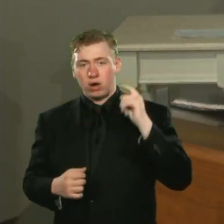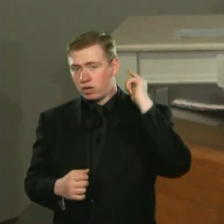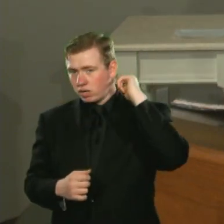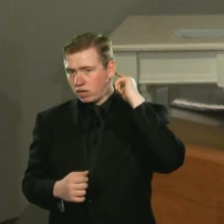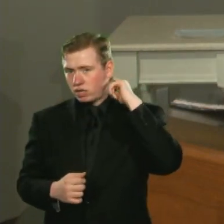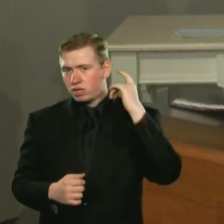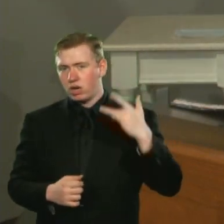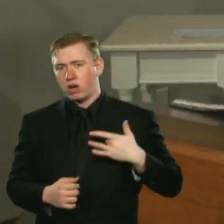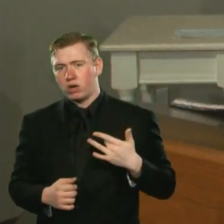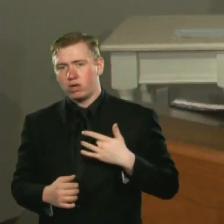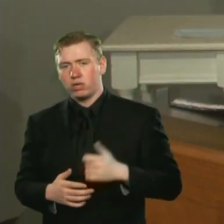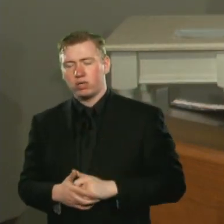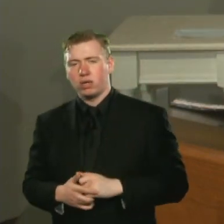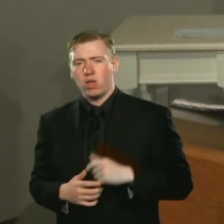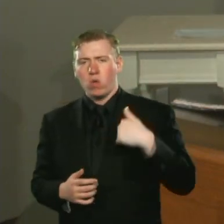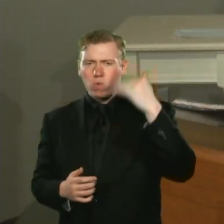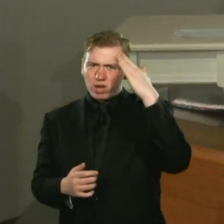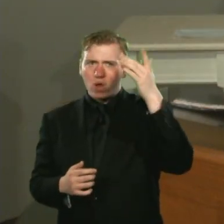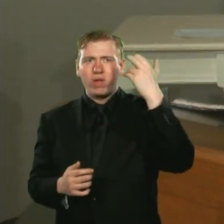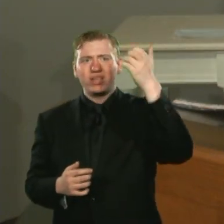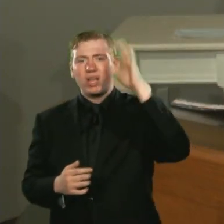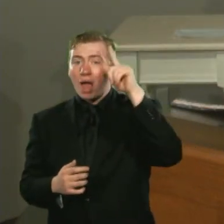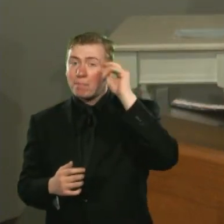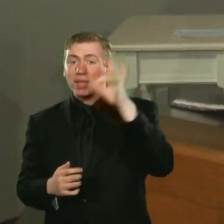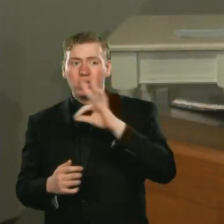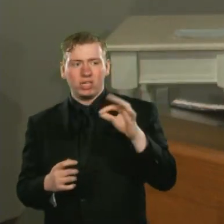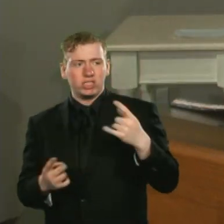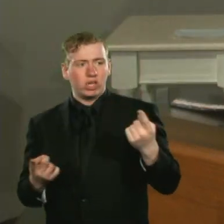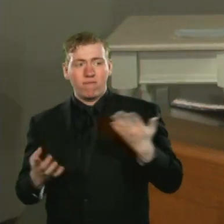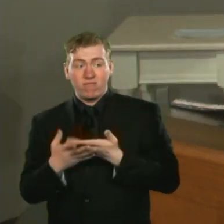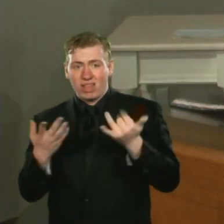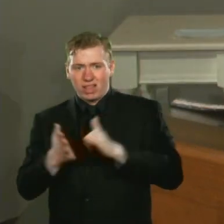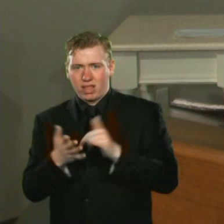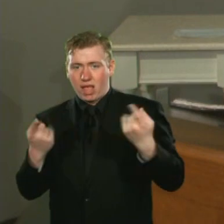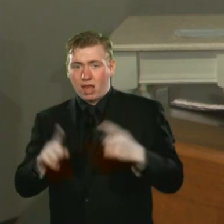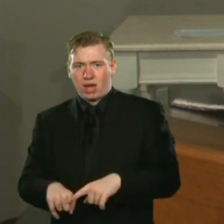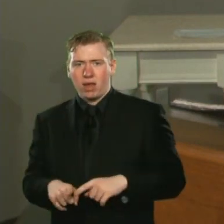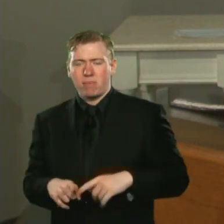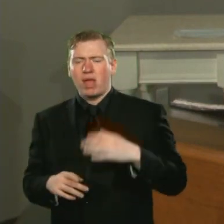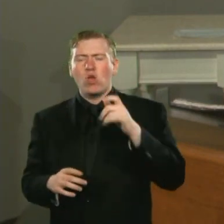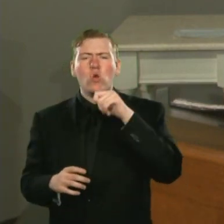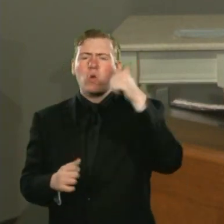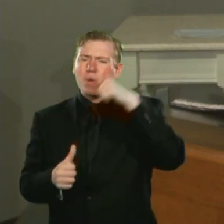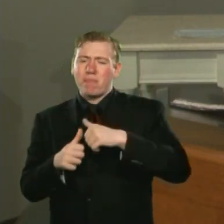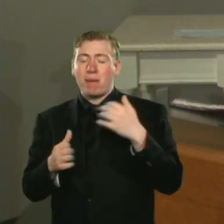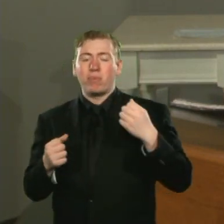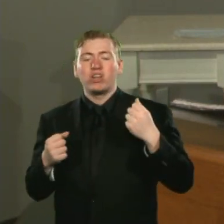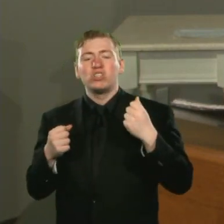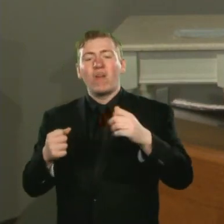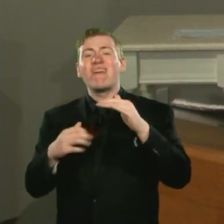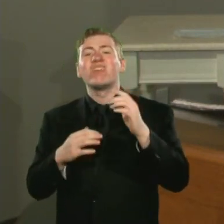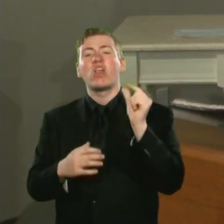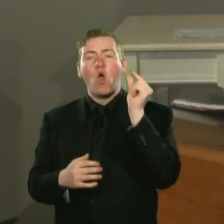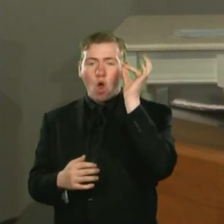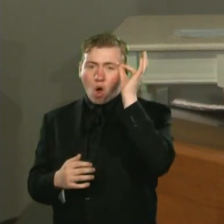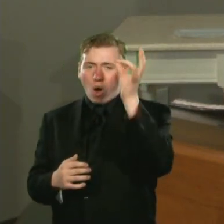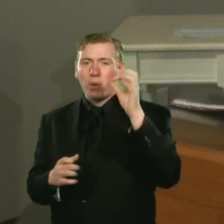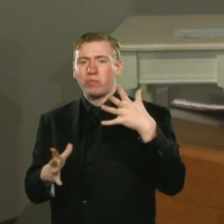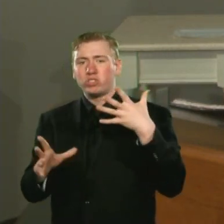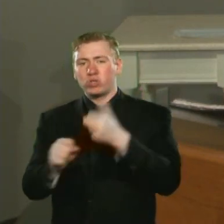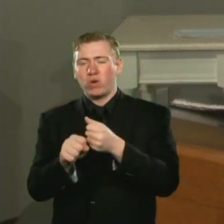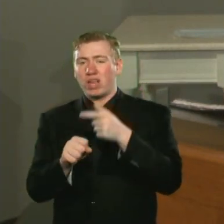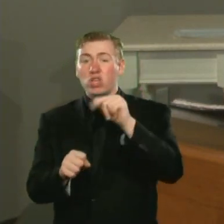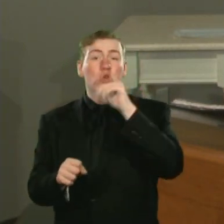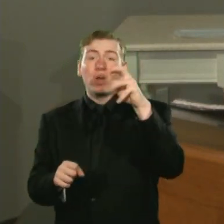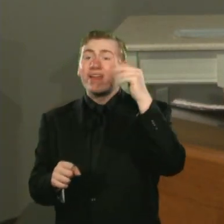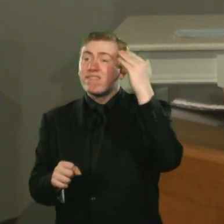because of consequences and circumstances. How many of you remember maybe driving and almost wrecking? You don't even know how